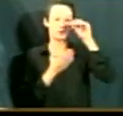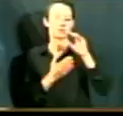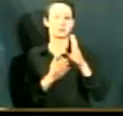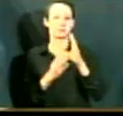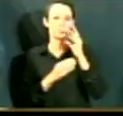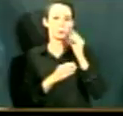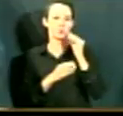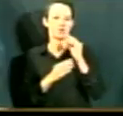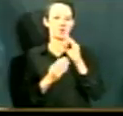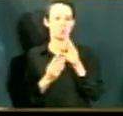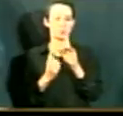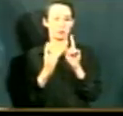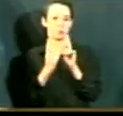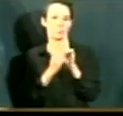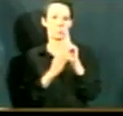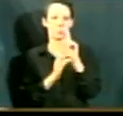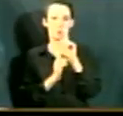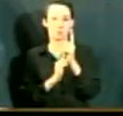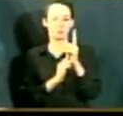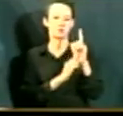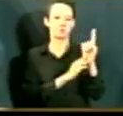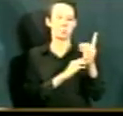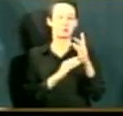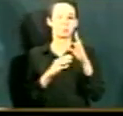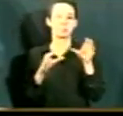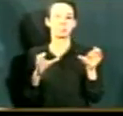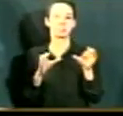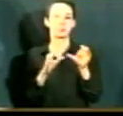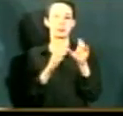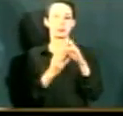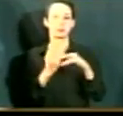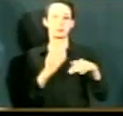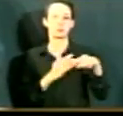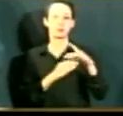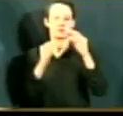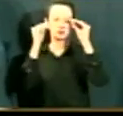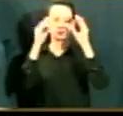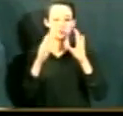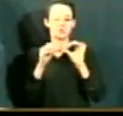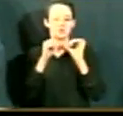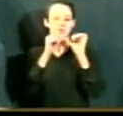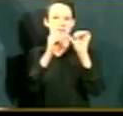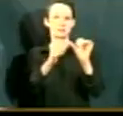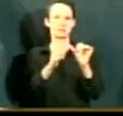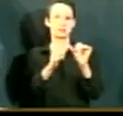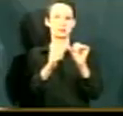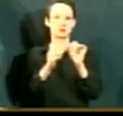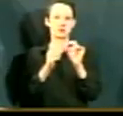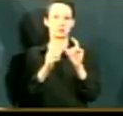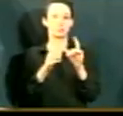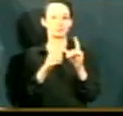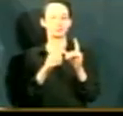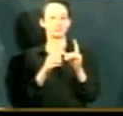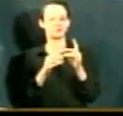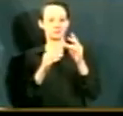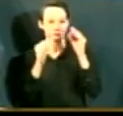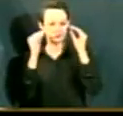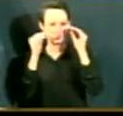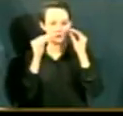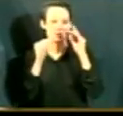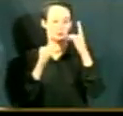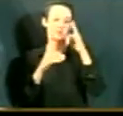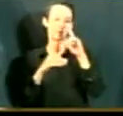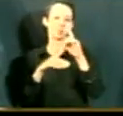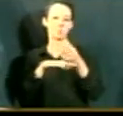with children. That is, teachers continually engage in assessment for the purpose of improving teaching and learning. Additionally,